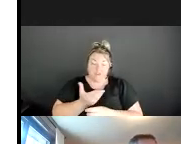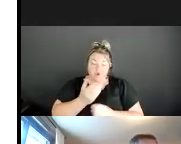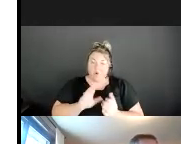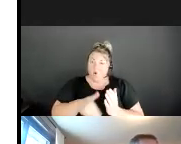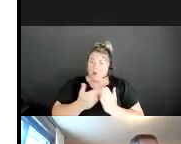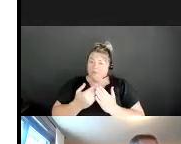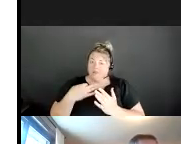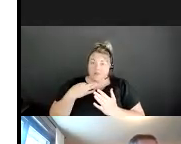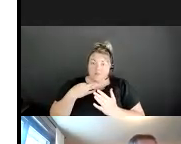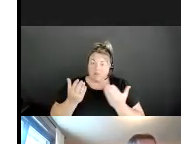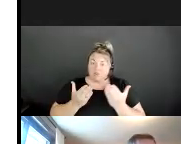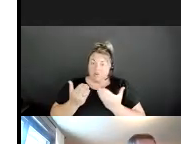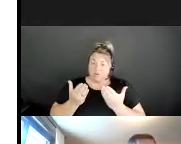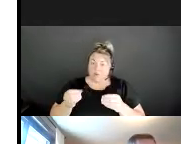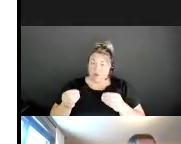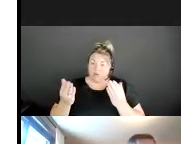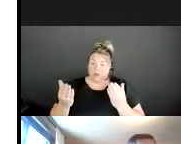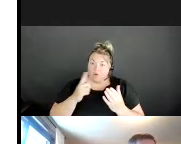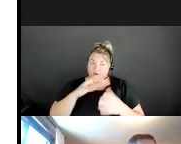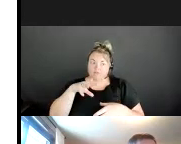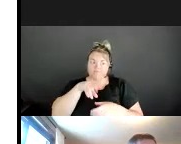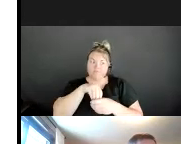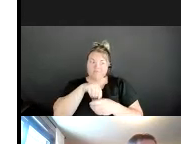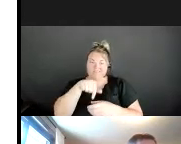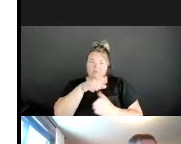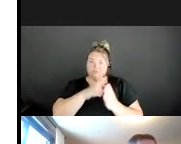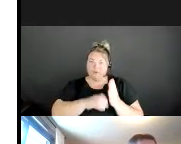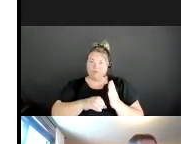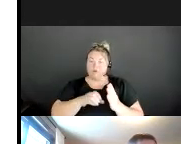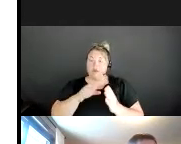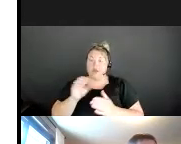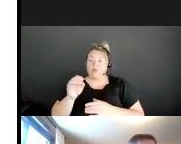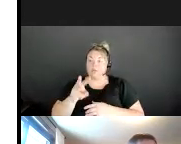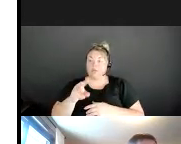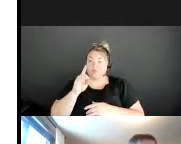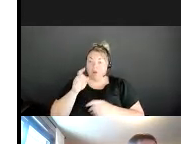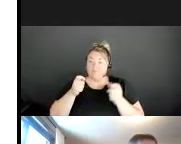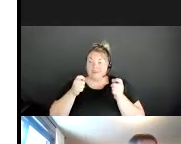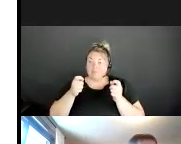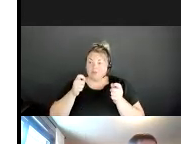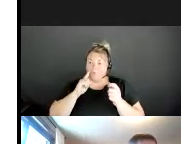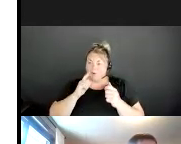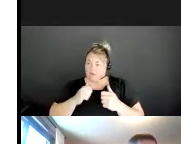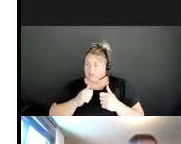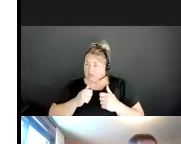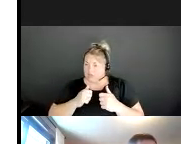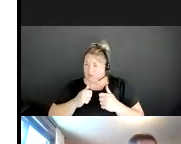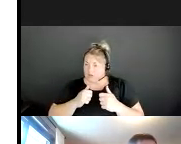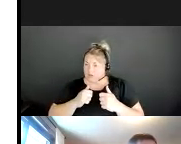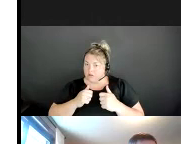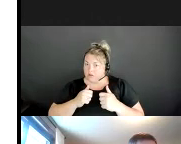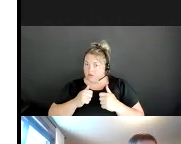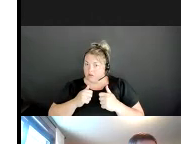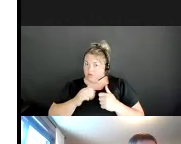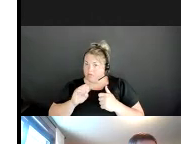offerings are contained within this chapter. And withdrawal management is going to live where it would live in that